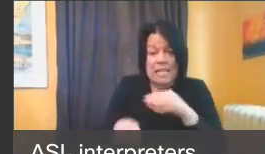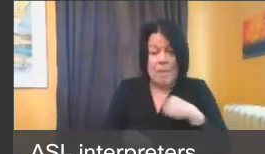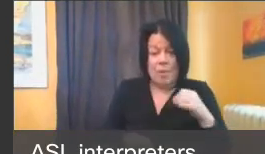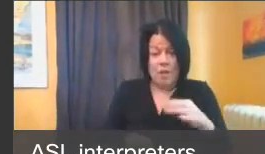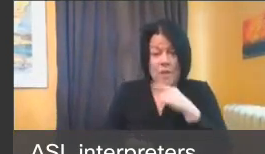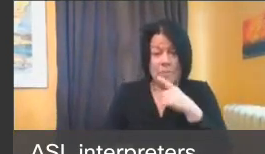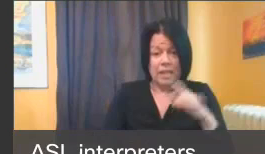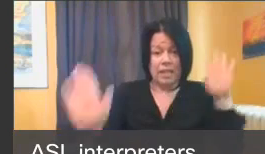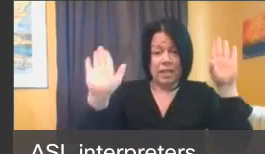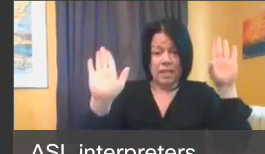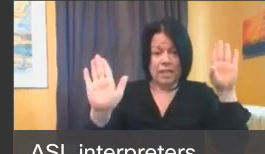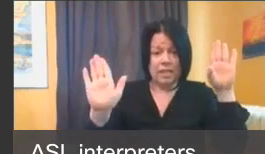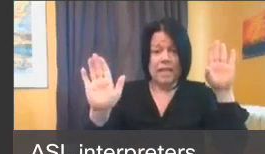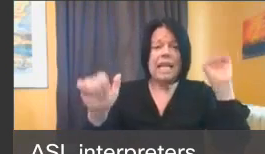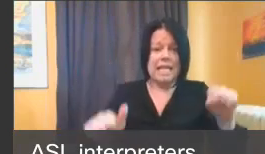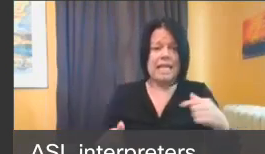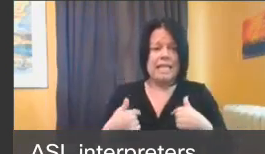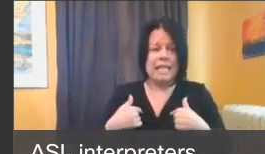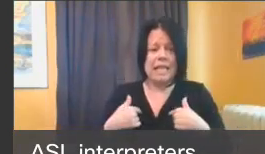ahead. So I just want to